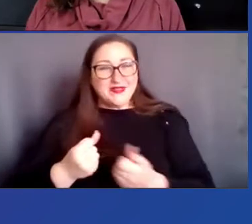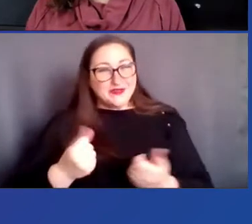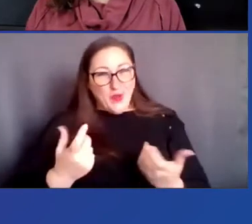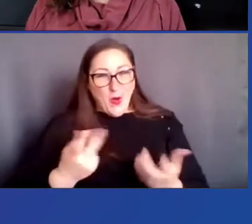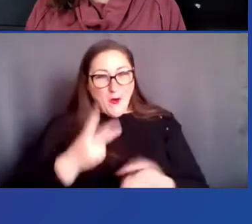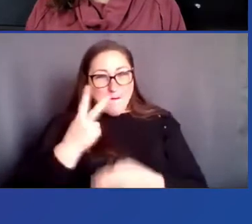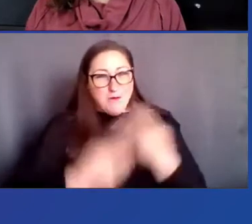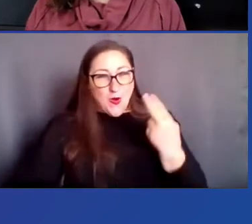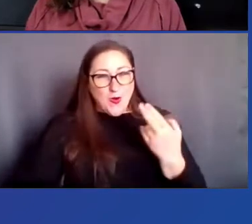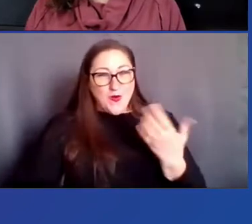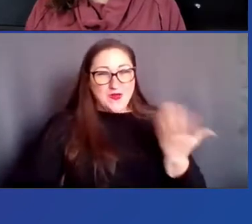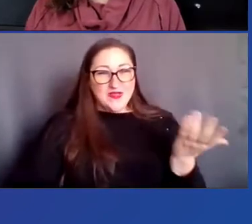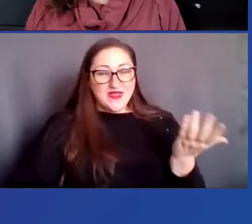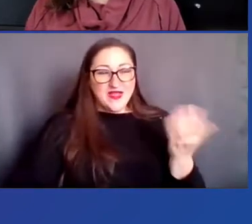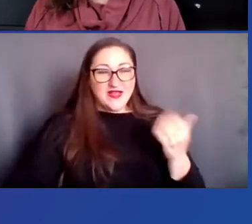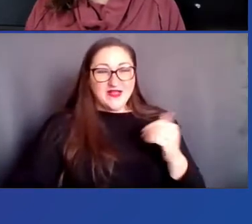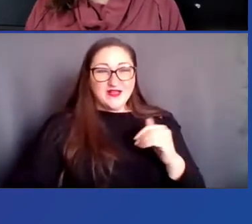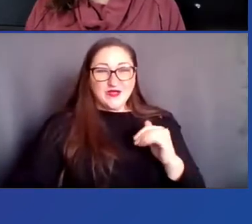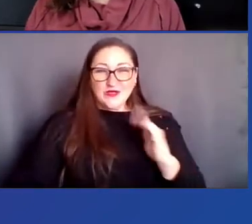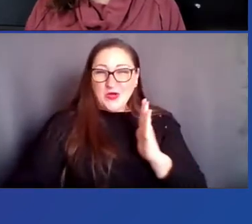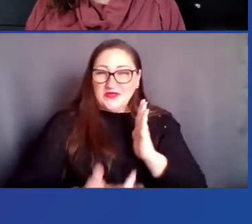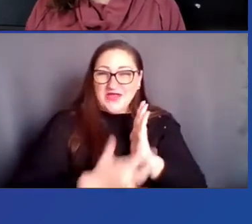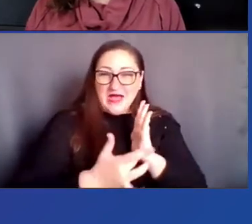tactically, strategically,